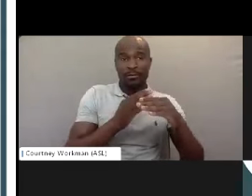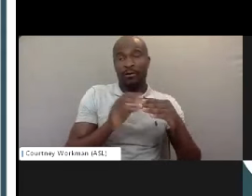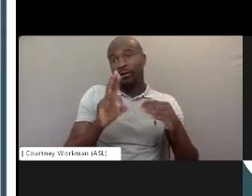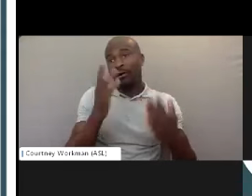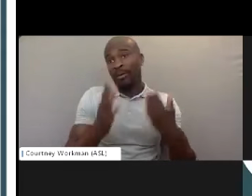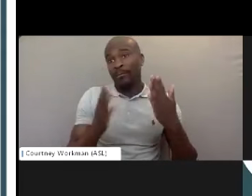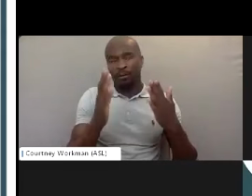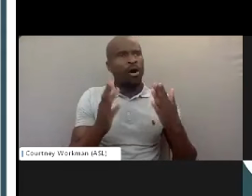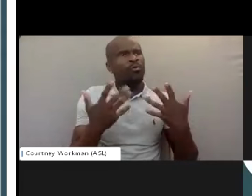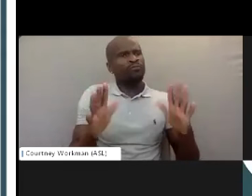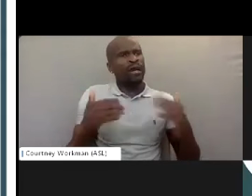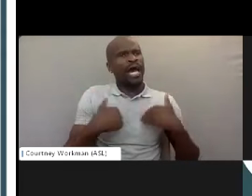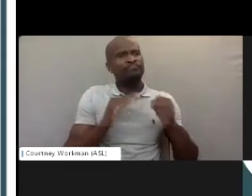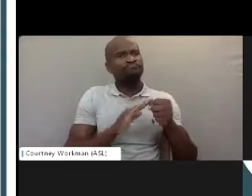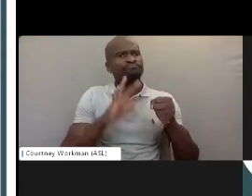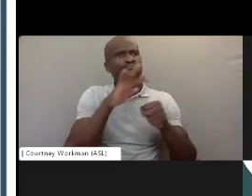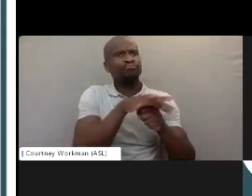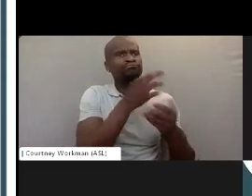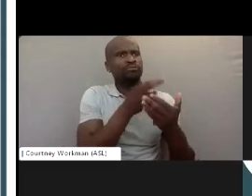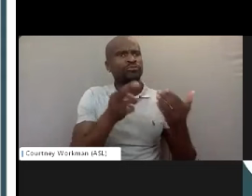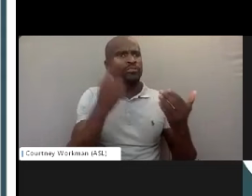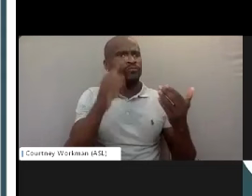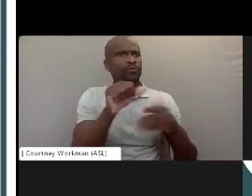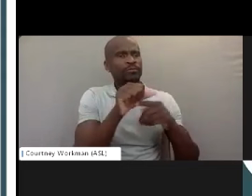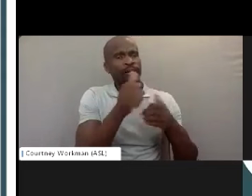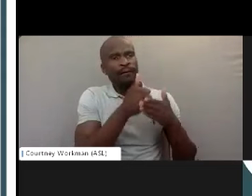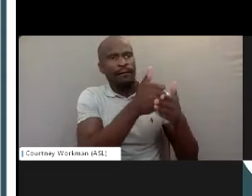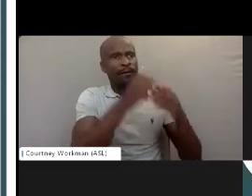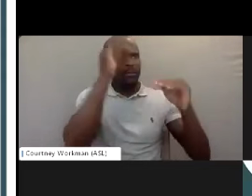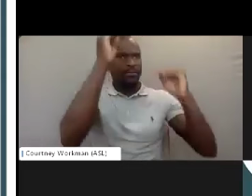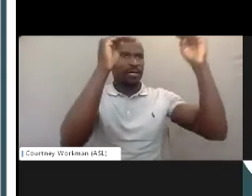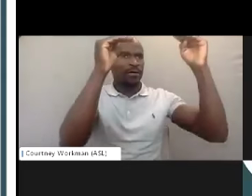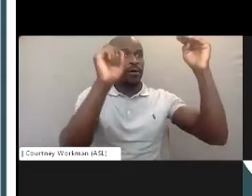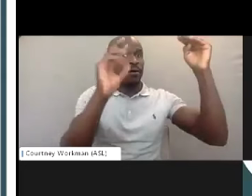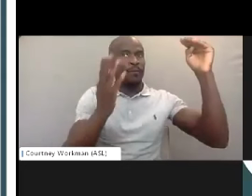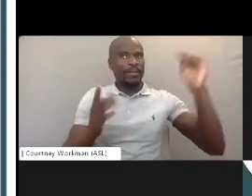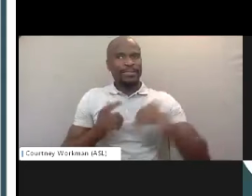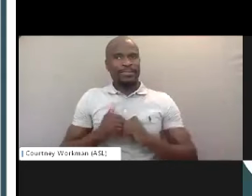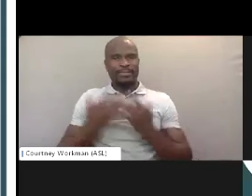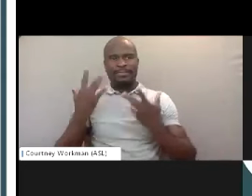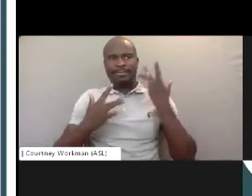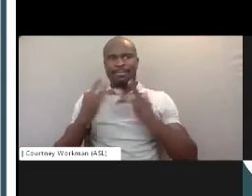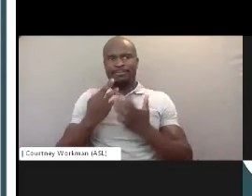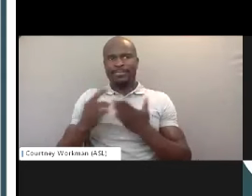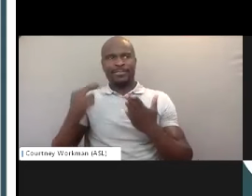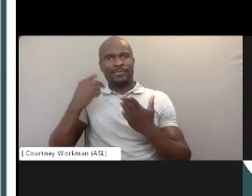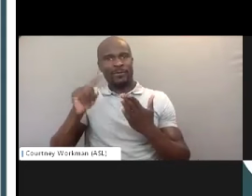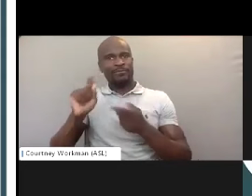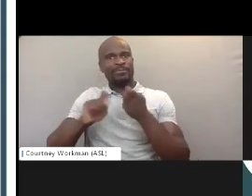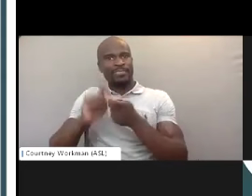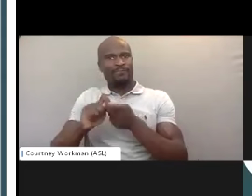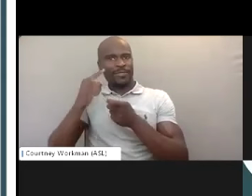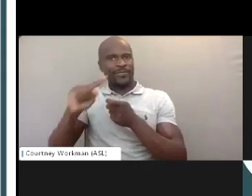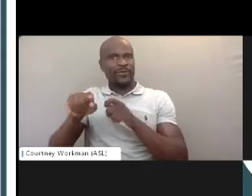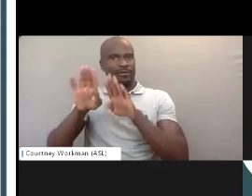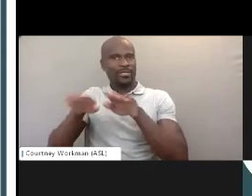how to do it with kids. So why don't we proactively build up that workforce so that in the event something were to happen, we'd have that.